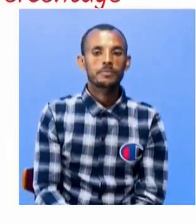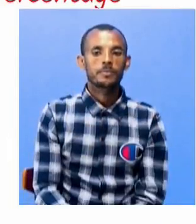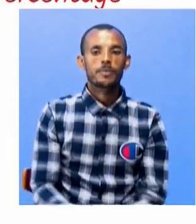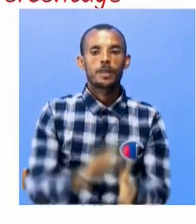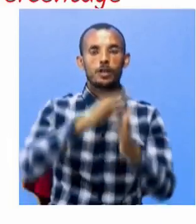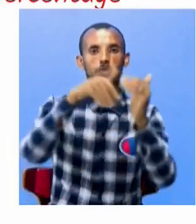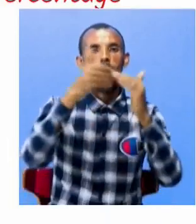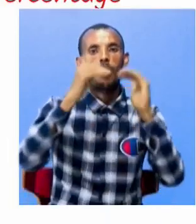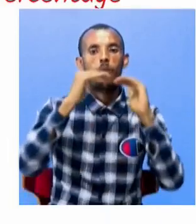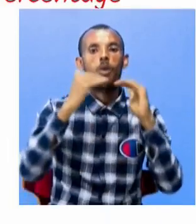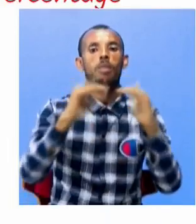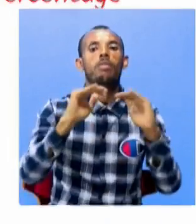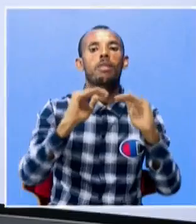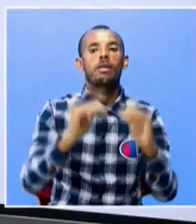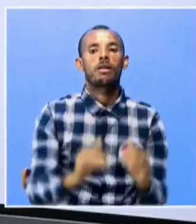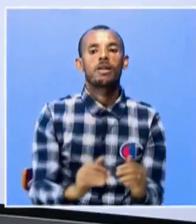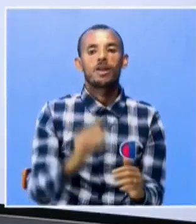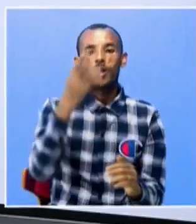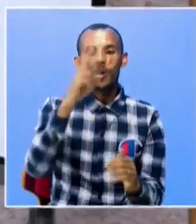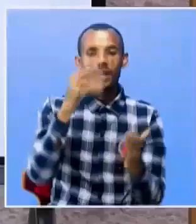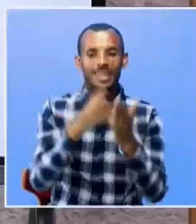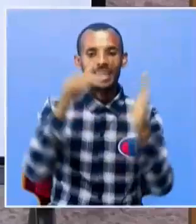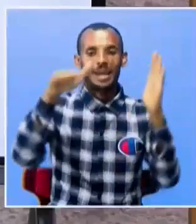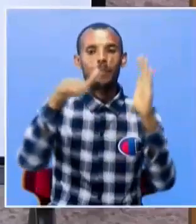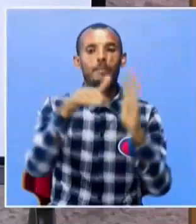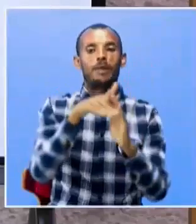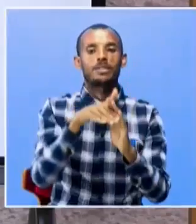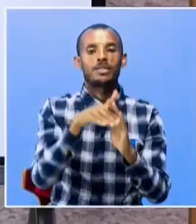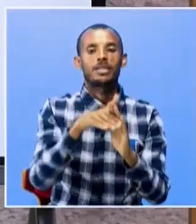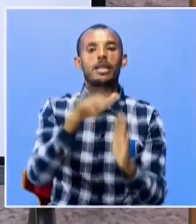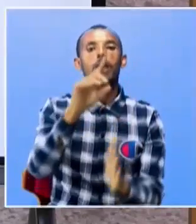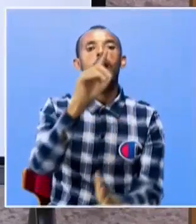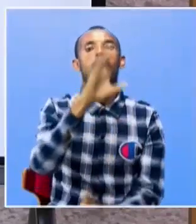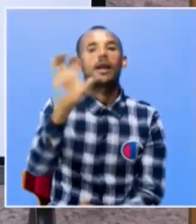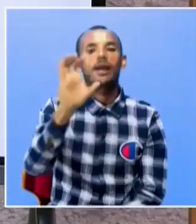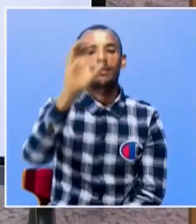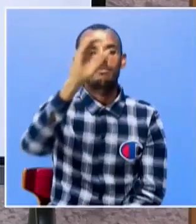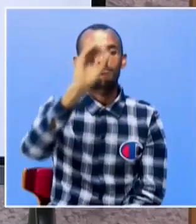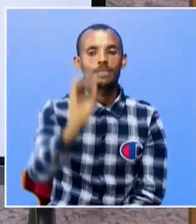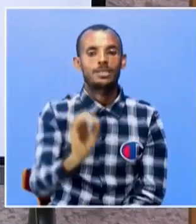total quantity, or it represents 100%.